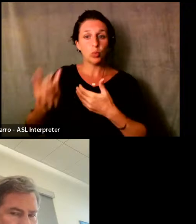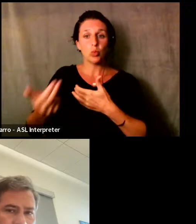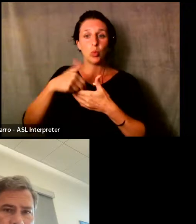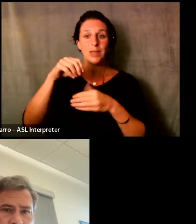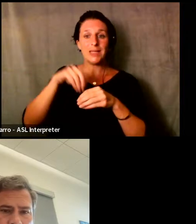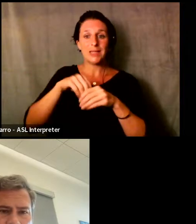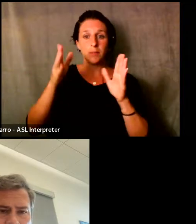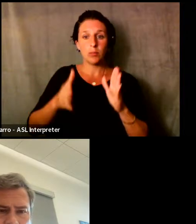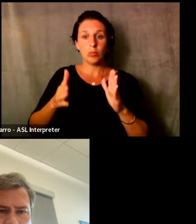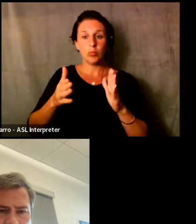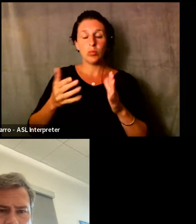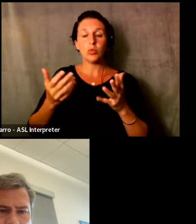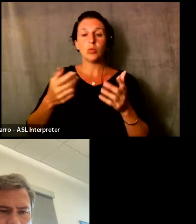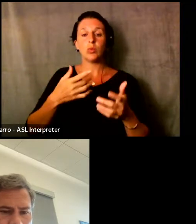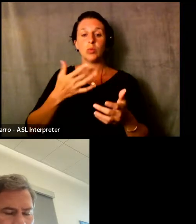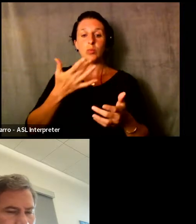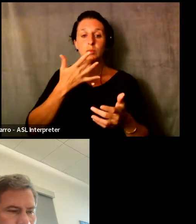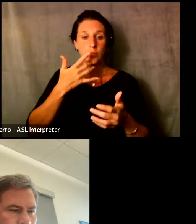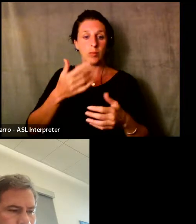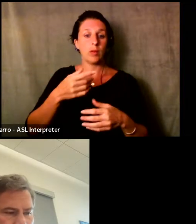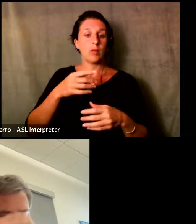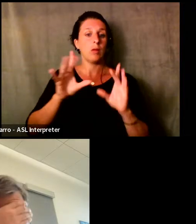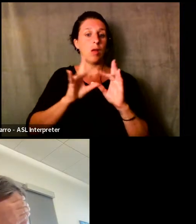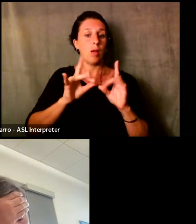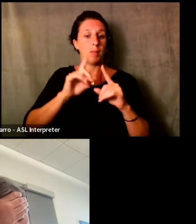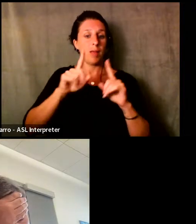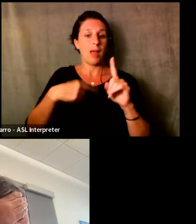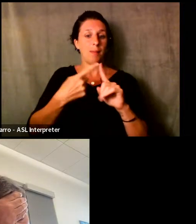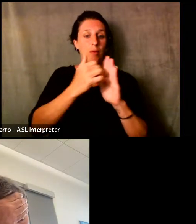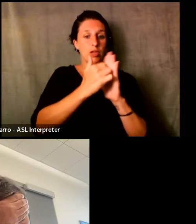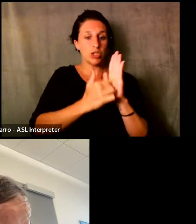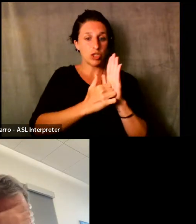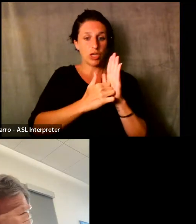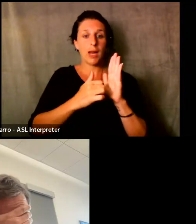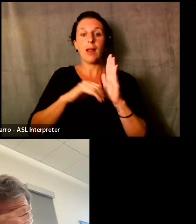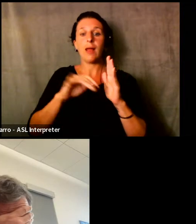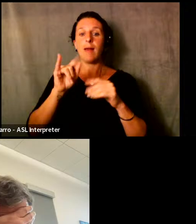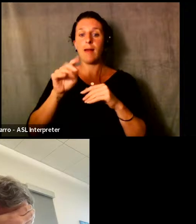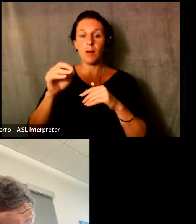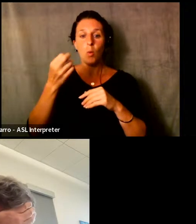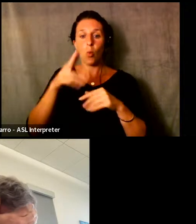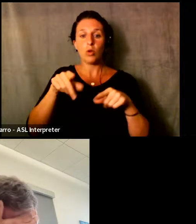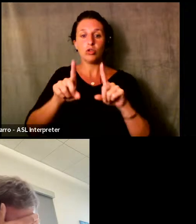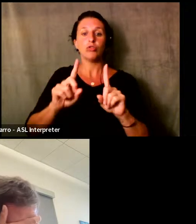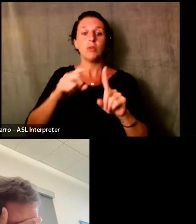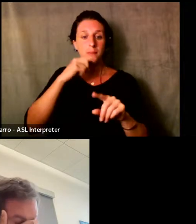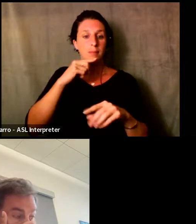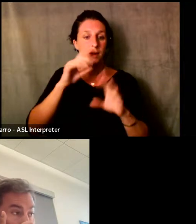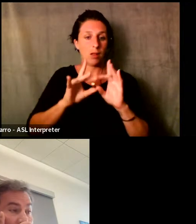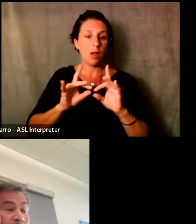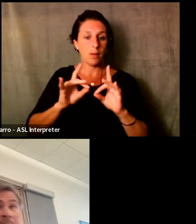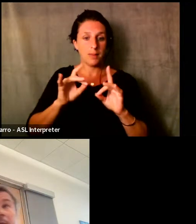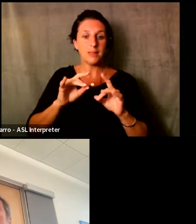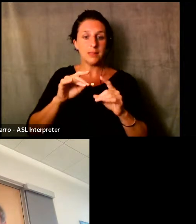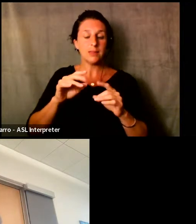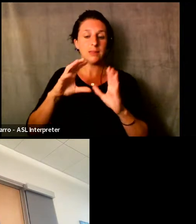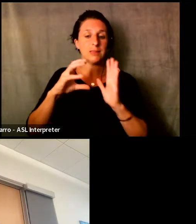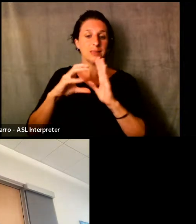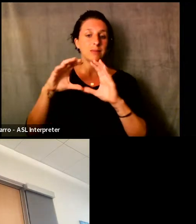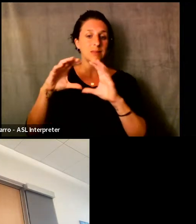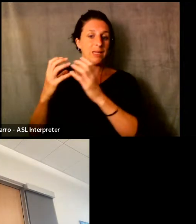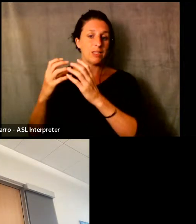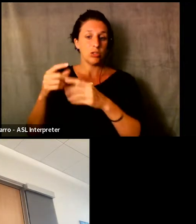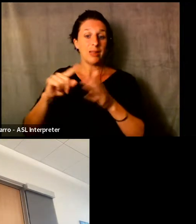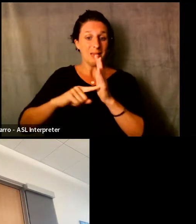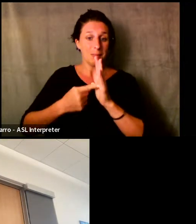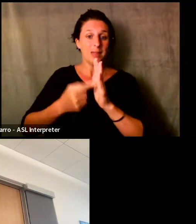and wish to make a comment about an agenda item or during the public comments section at the beginning of the agenda, please